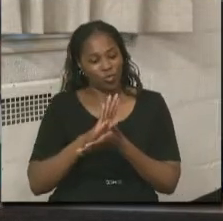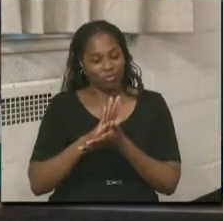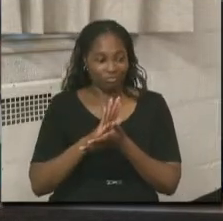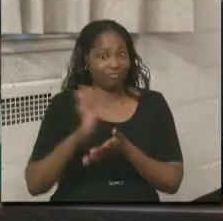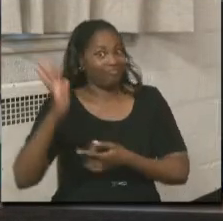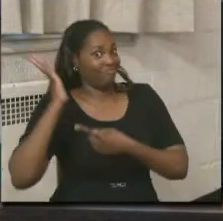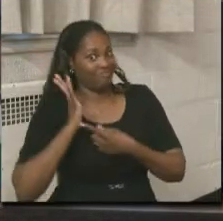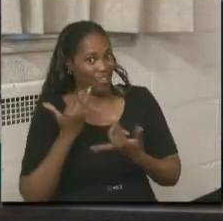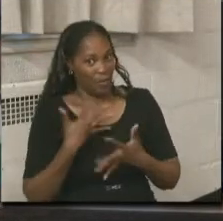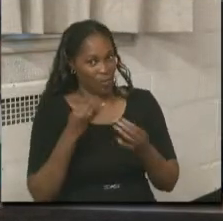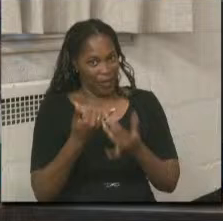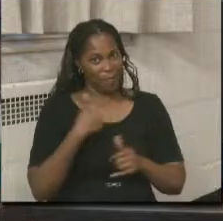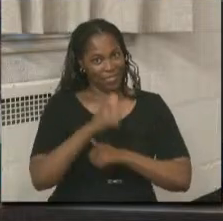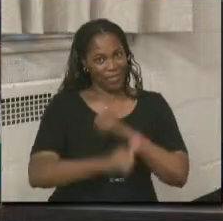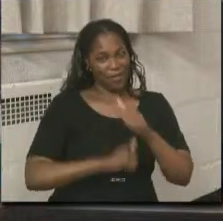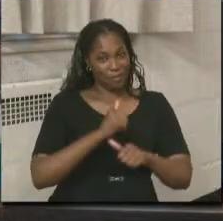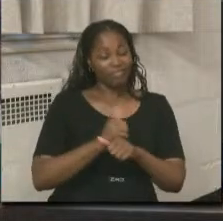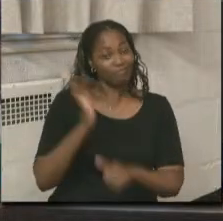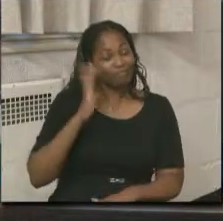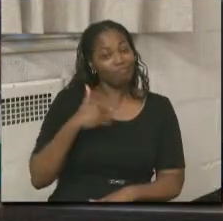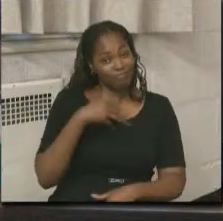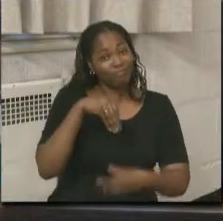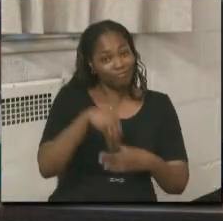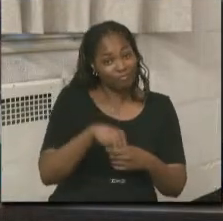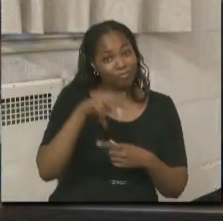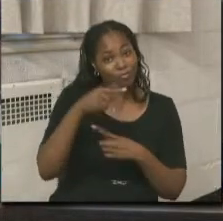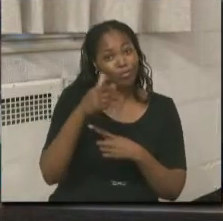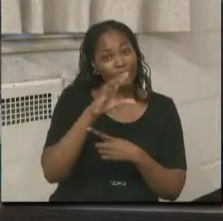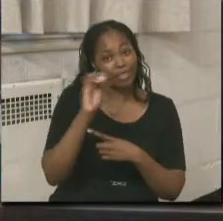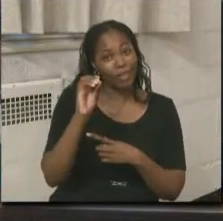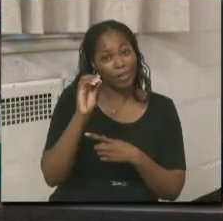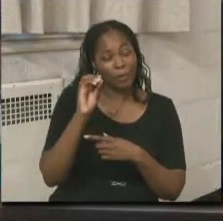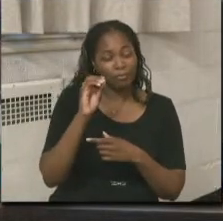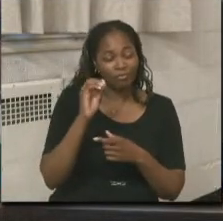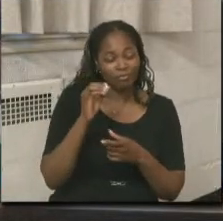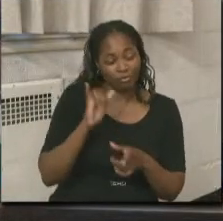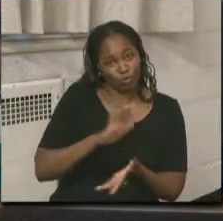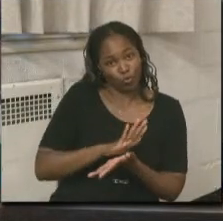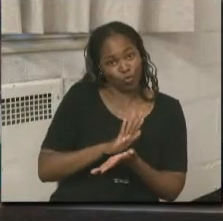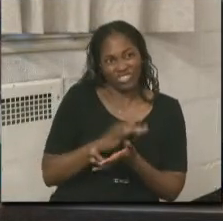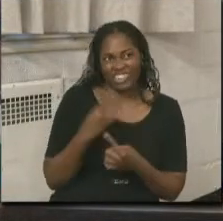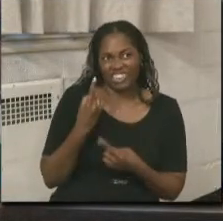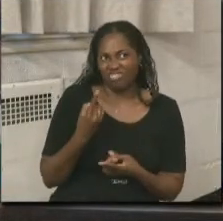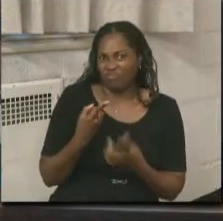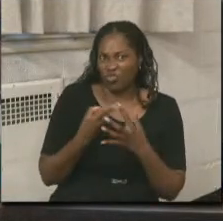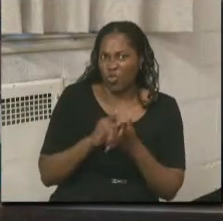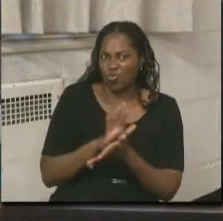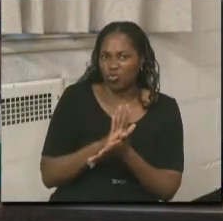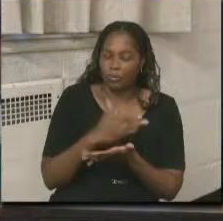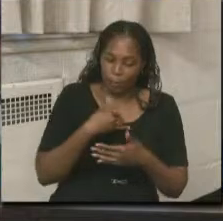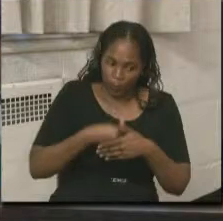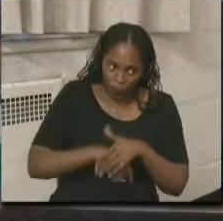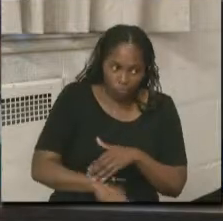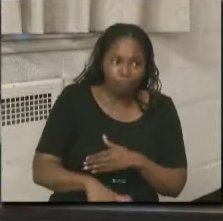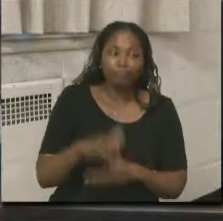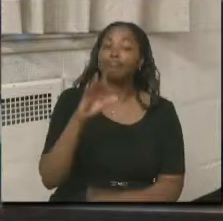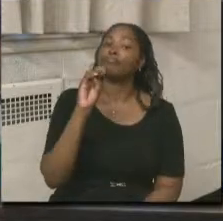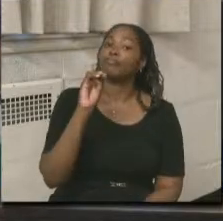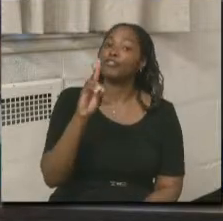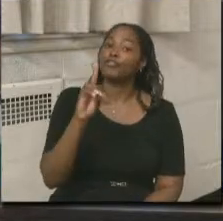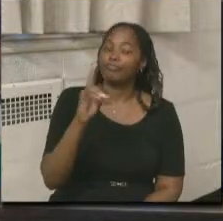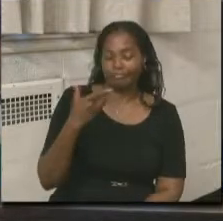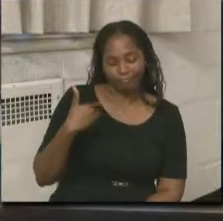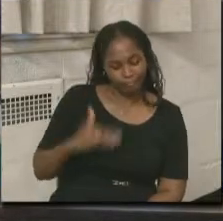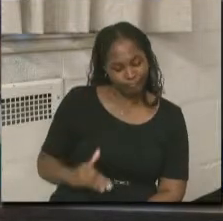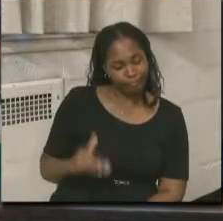was in the PGCPS school system since I started school. I was born here in Maryland. I'm raised in Prince